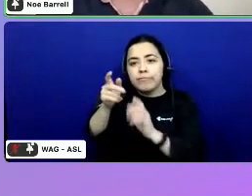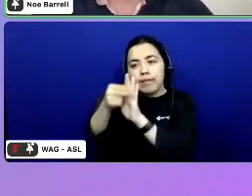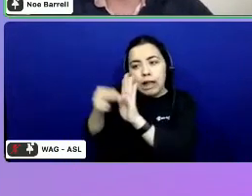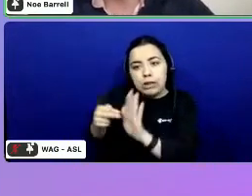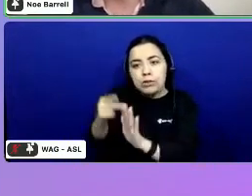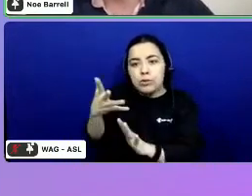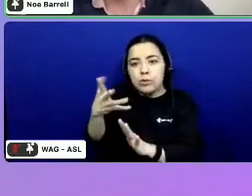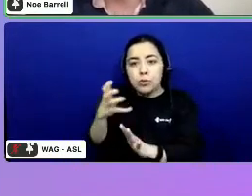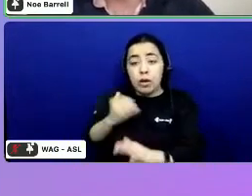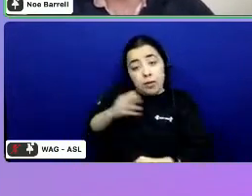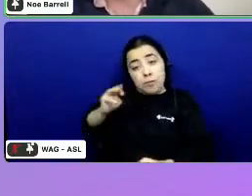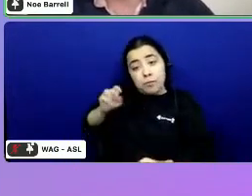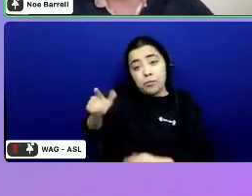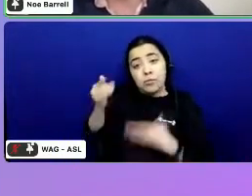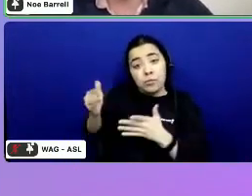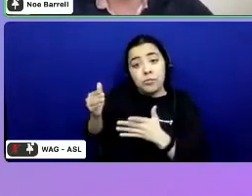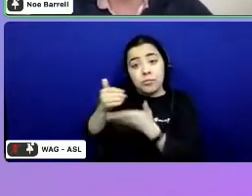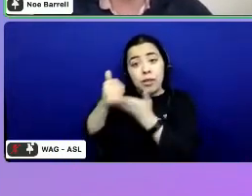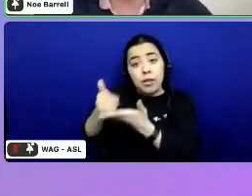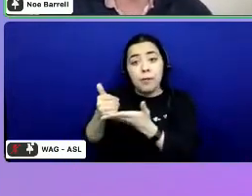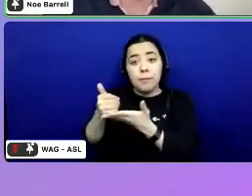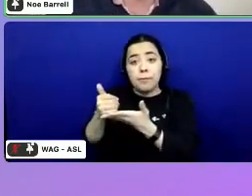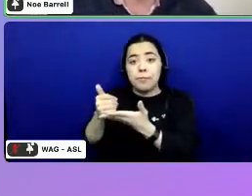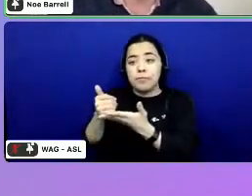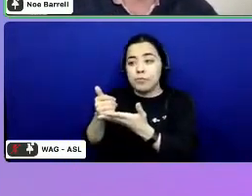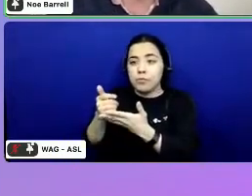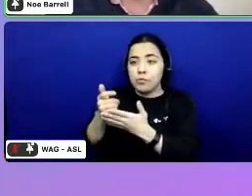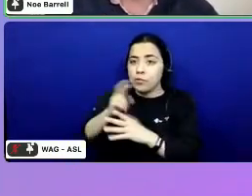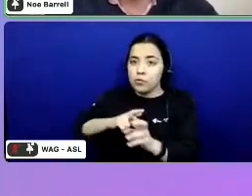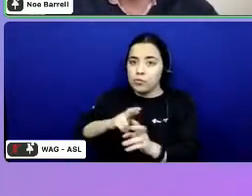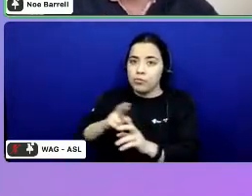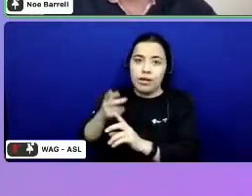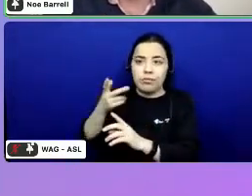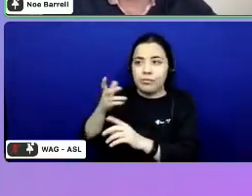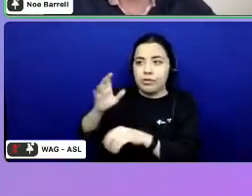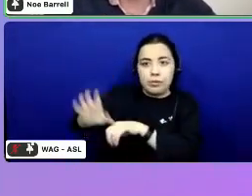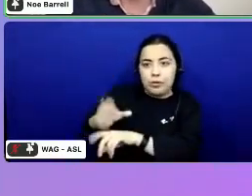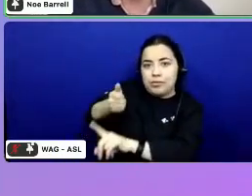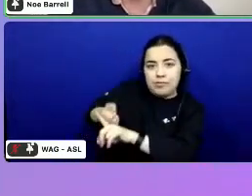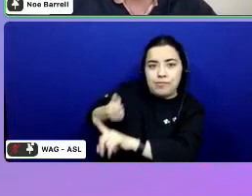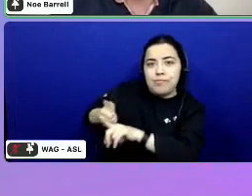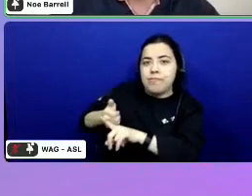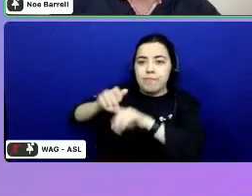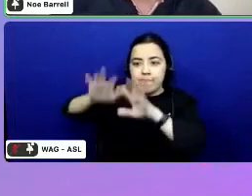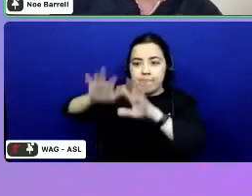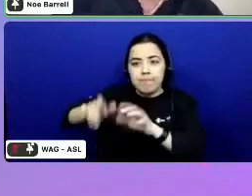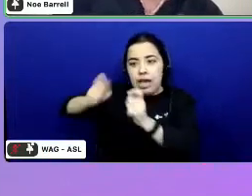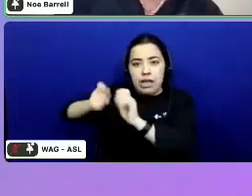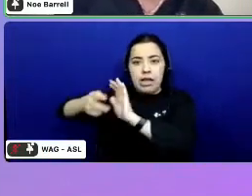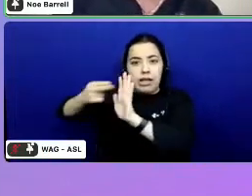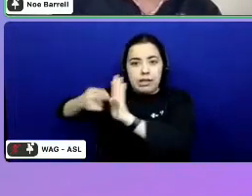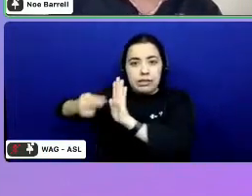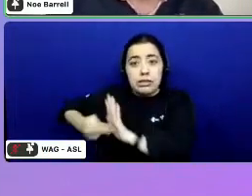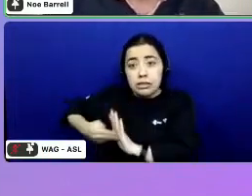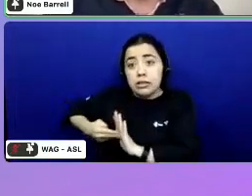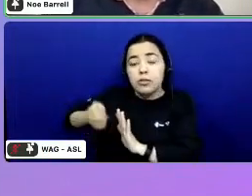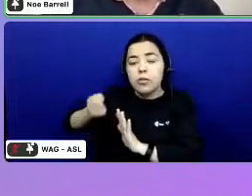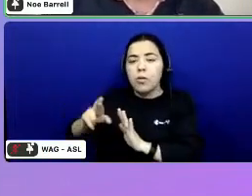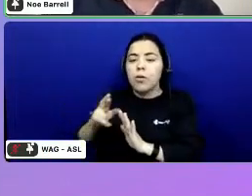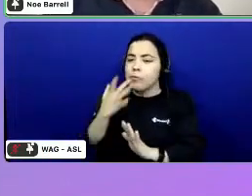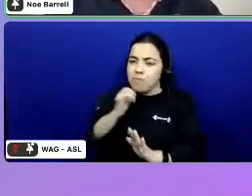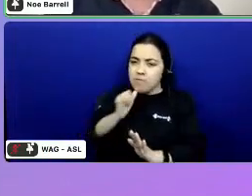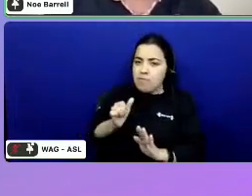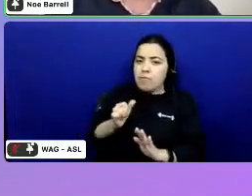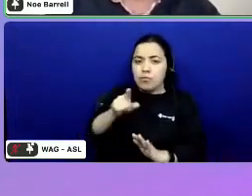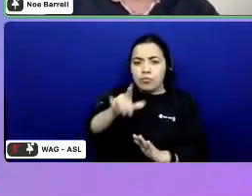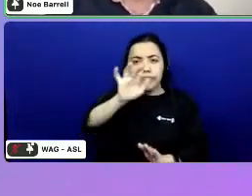want our machine learning to help you auto annotate during the design process. And you can select from a large set of objects, but right now,